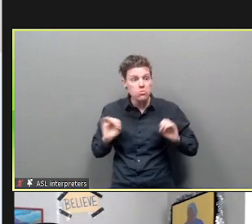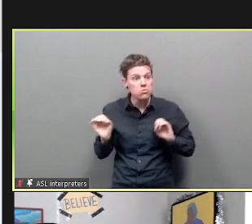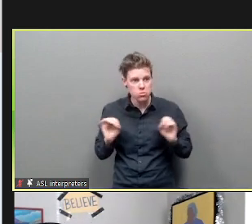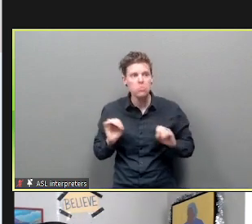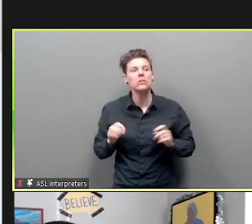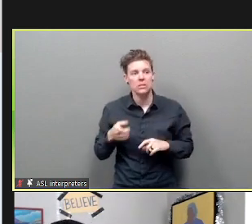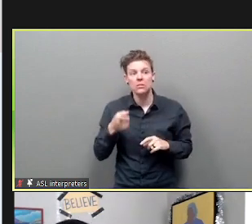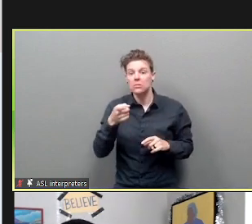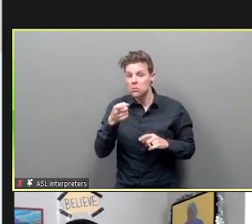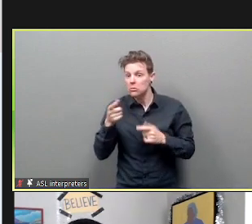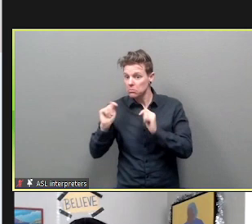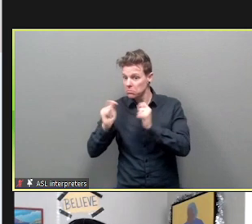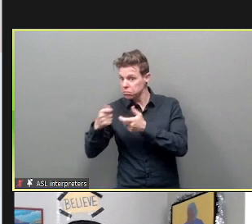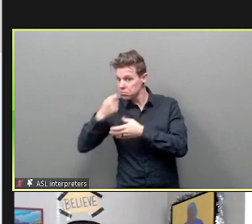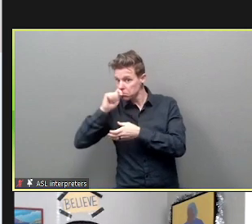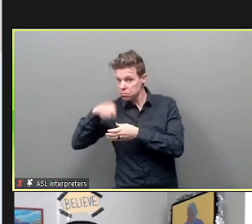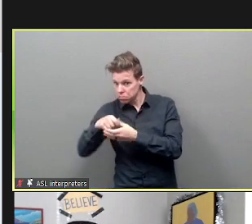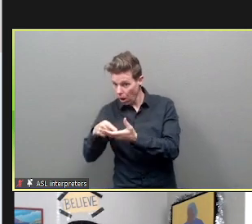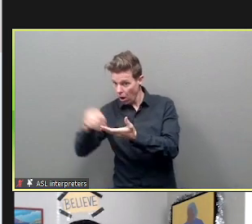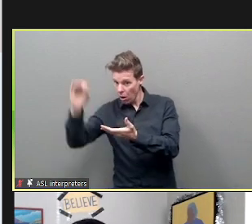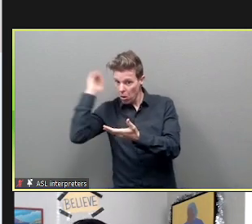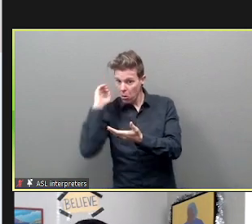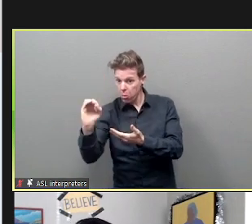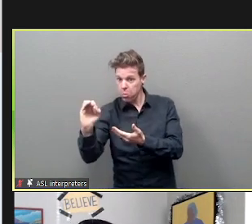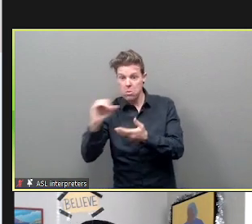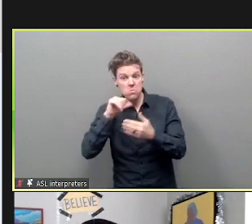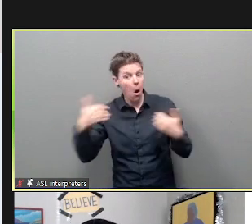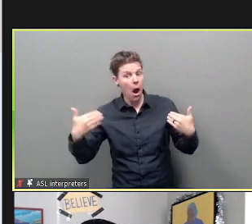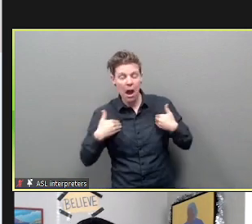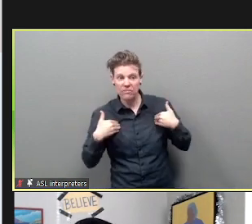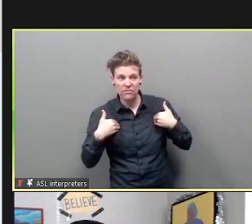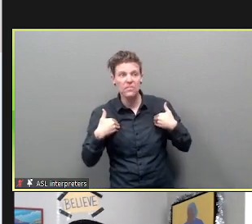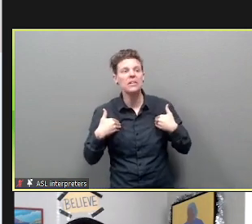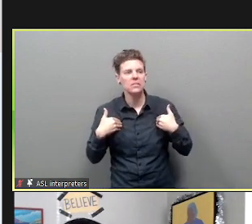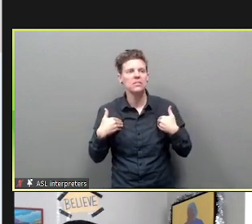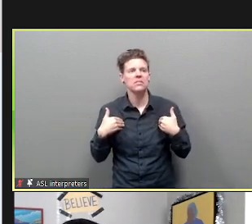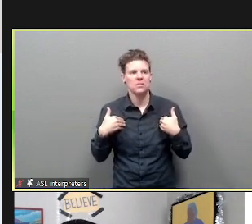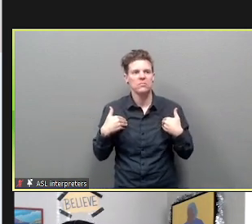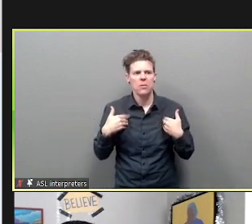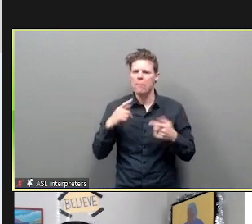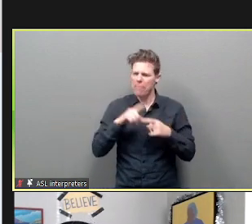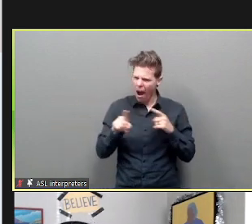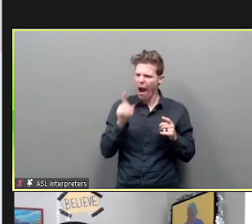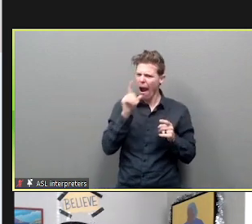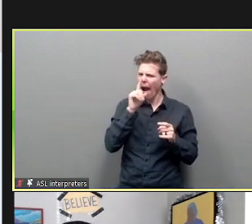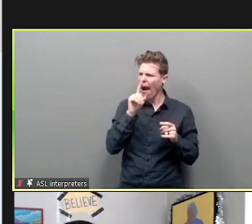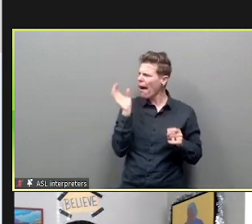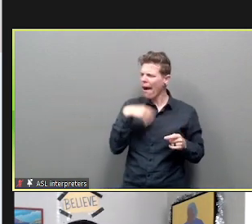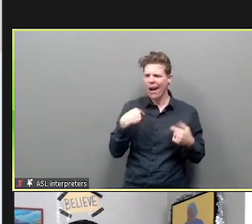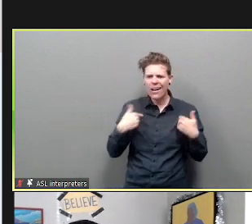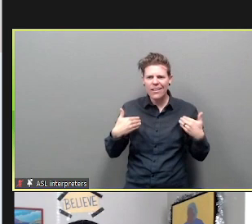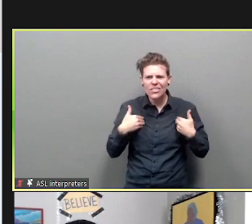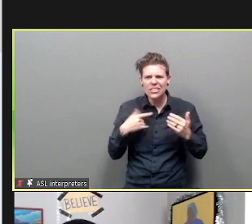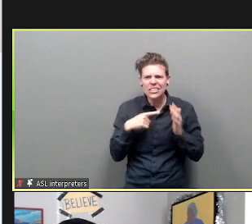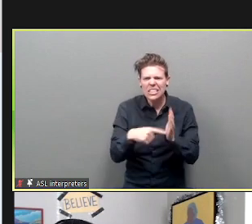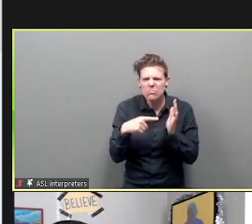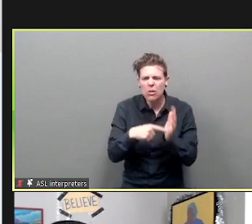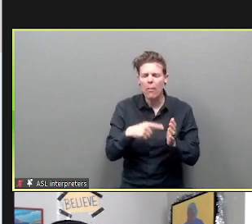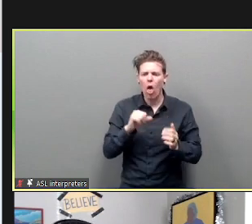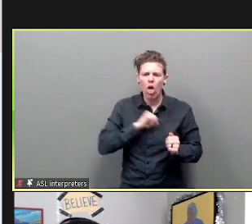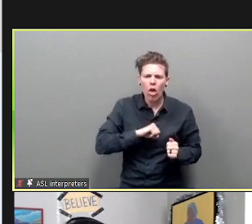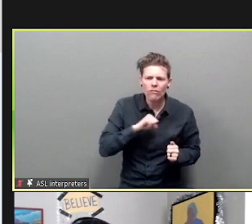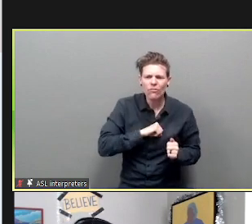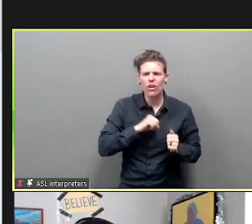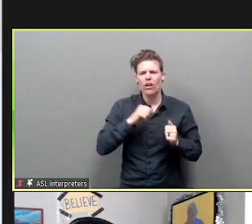negative result, but you have symptoms. And this is also for both vaccinated and unvaccinated people. If you have